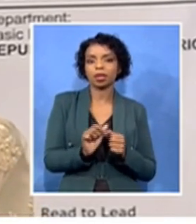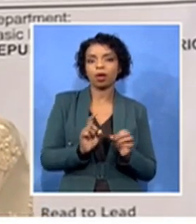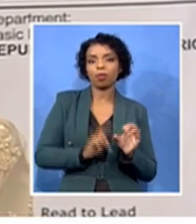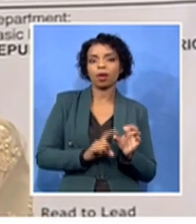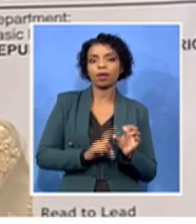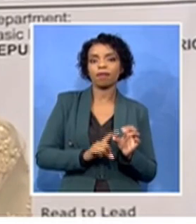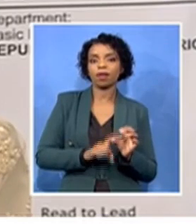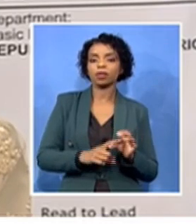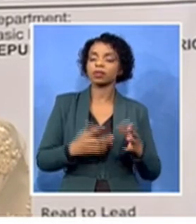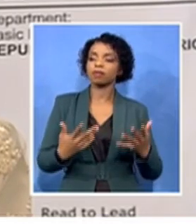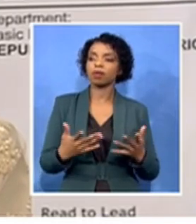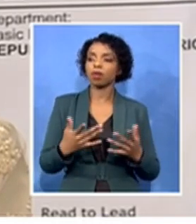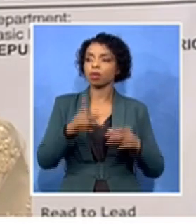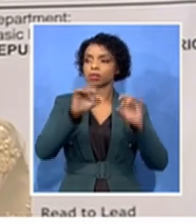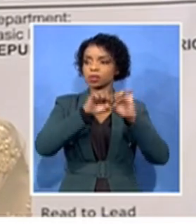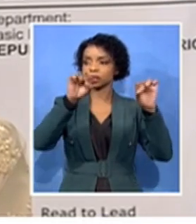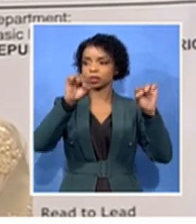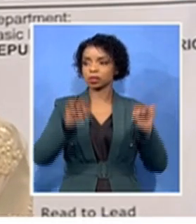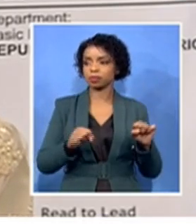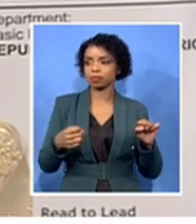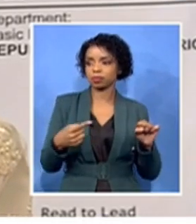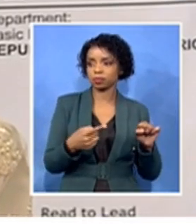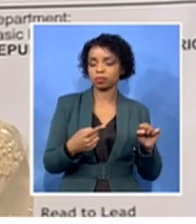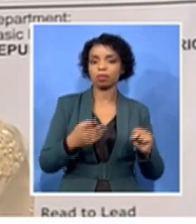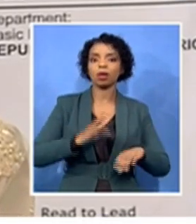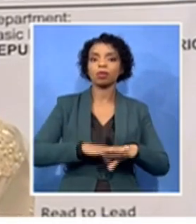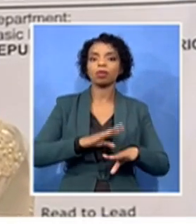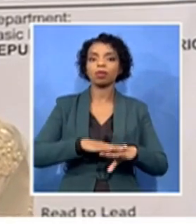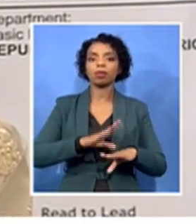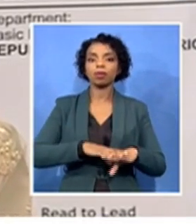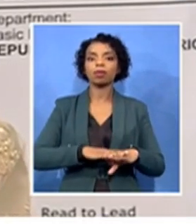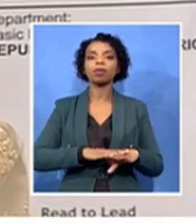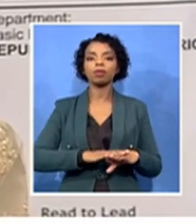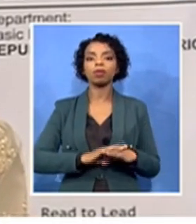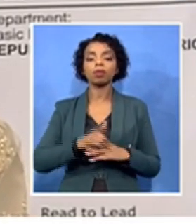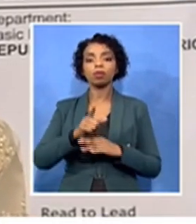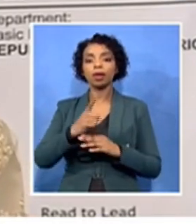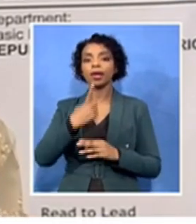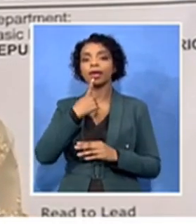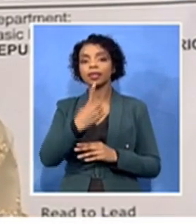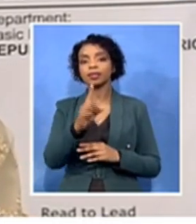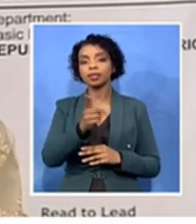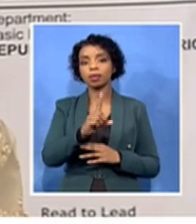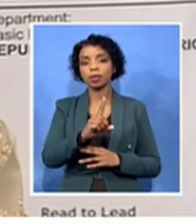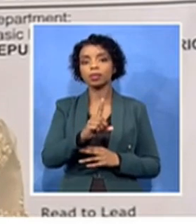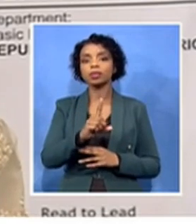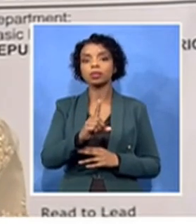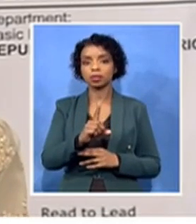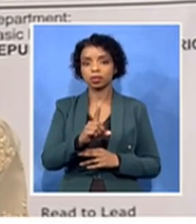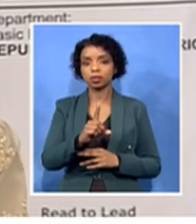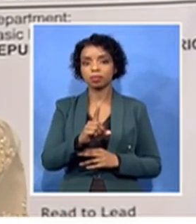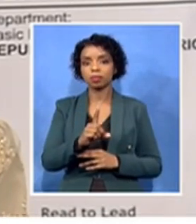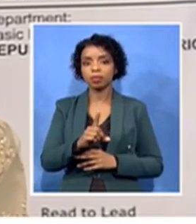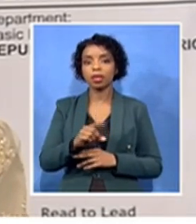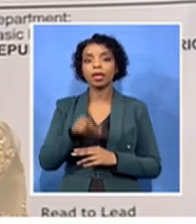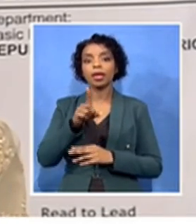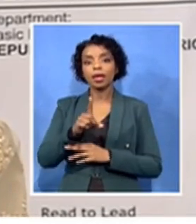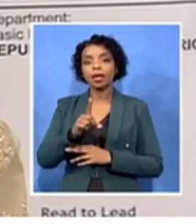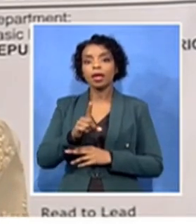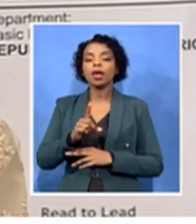education economists do say that 3% of the economically active population in our country are teachers in the public